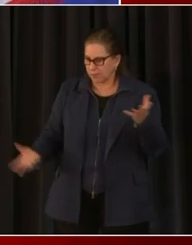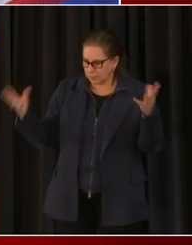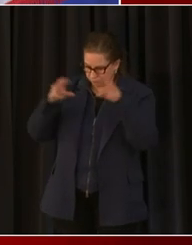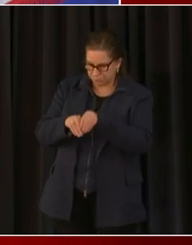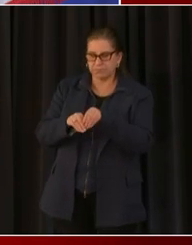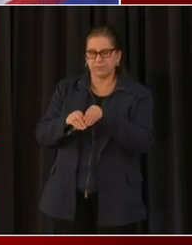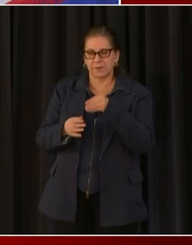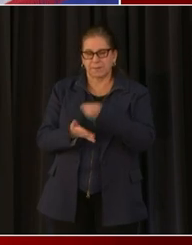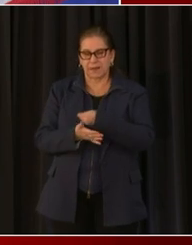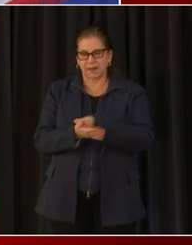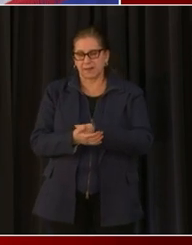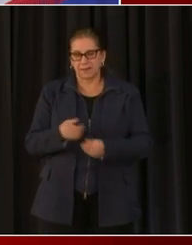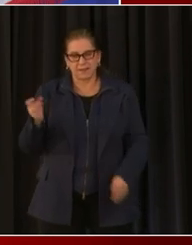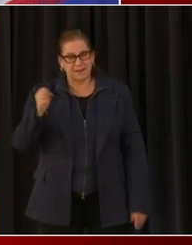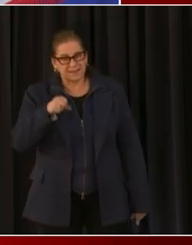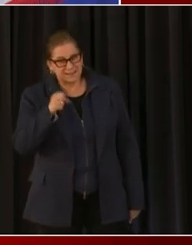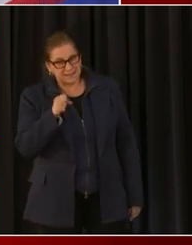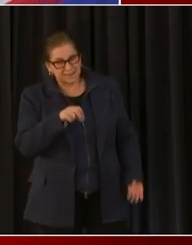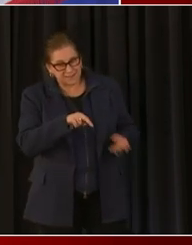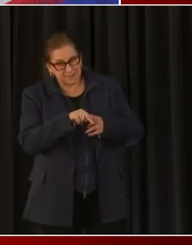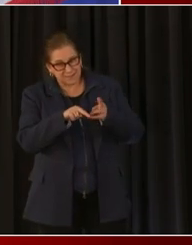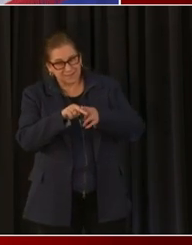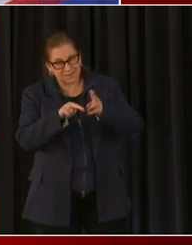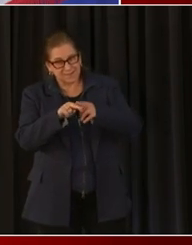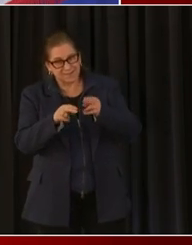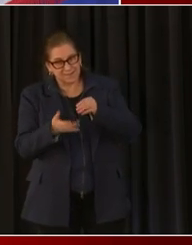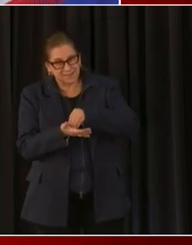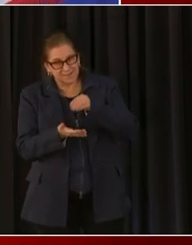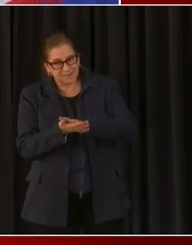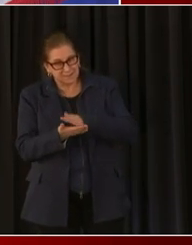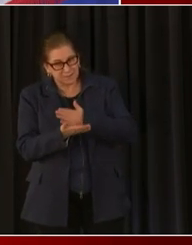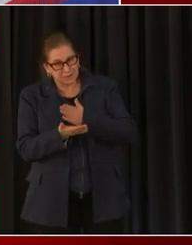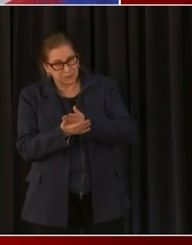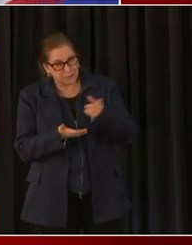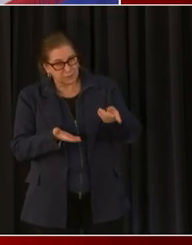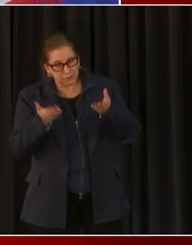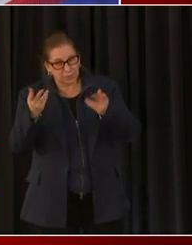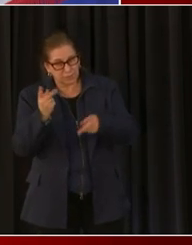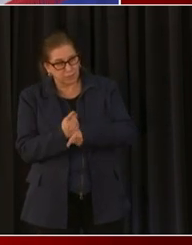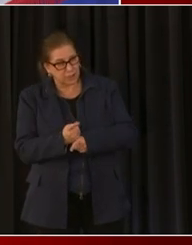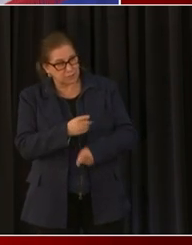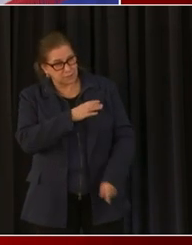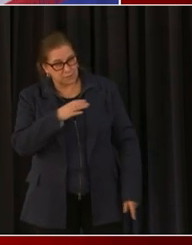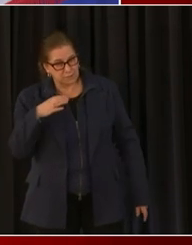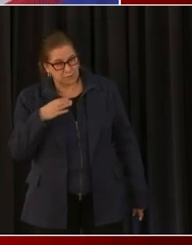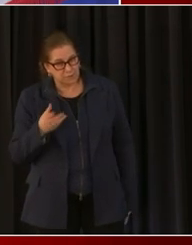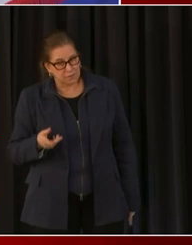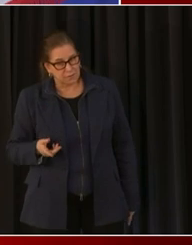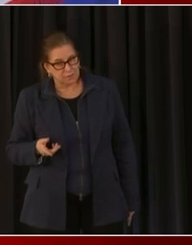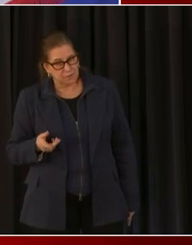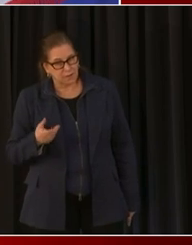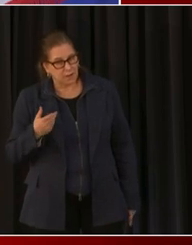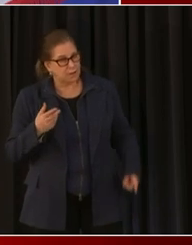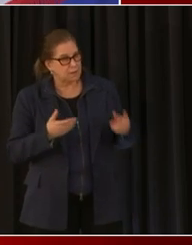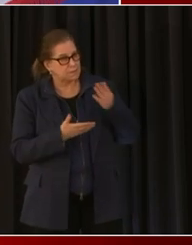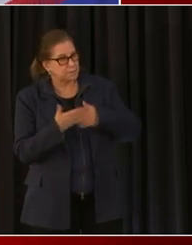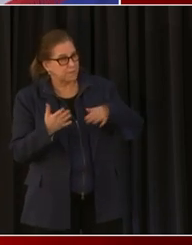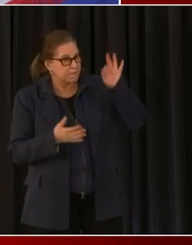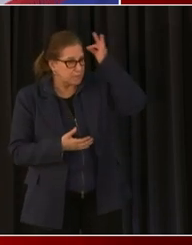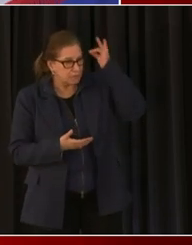programs. So some of these increases will be captured in whatever the budget that you present to the council. I know some of this comes from federal